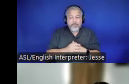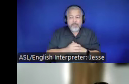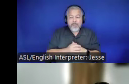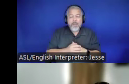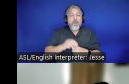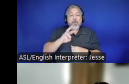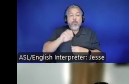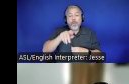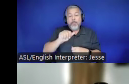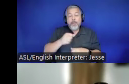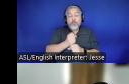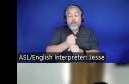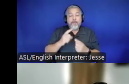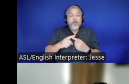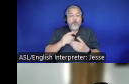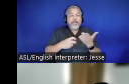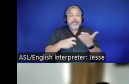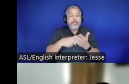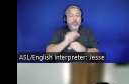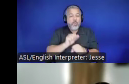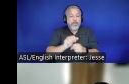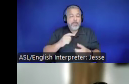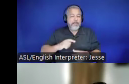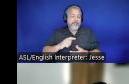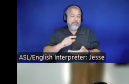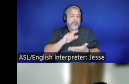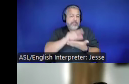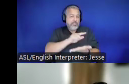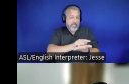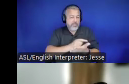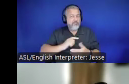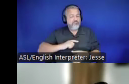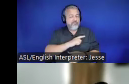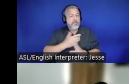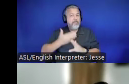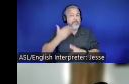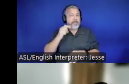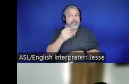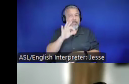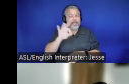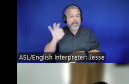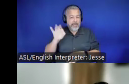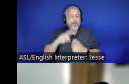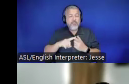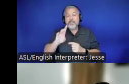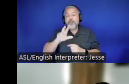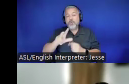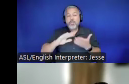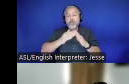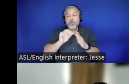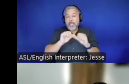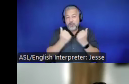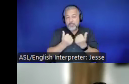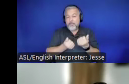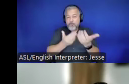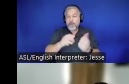was created as part of the Ticket to Work legislation back in 1999. There are 73 community agencies that provide